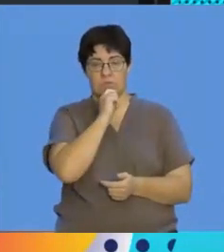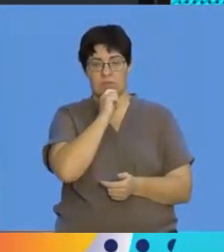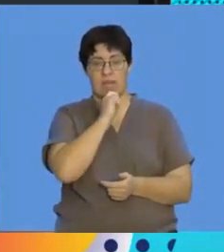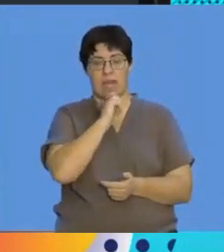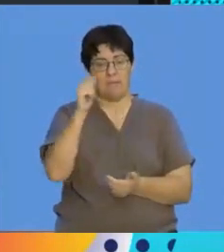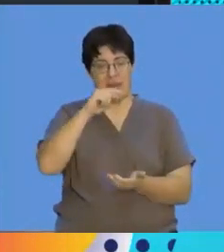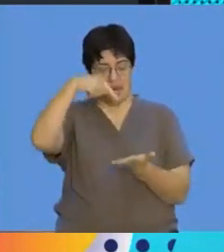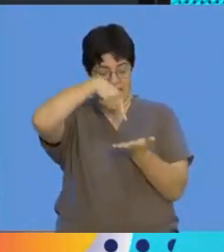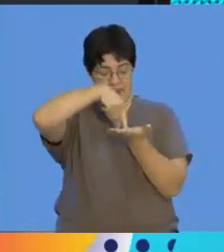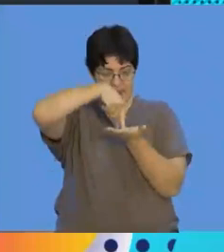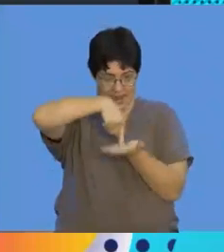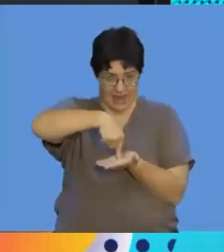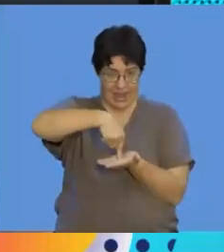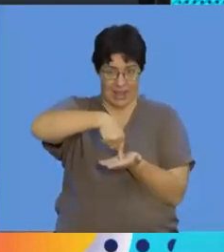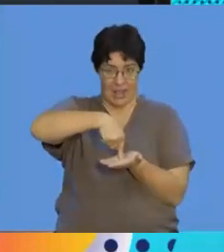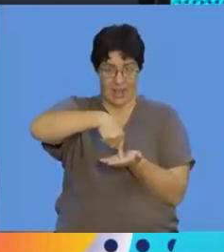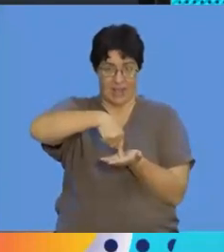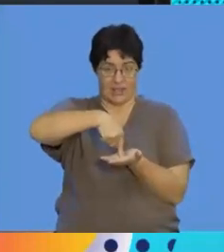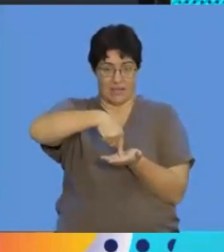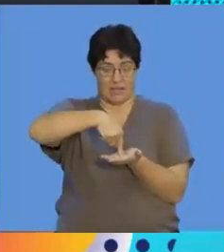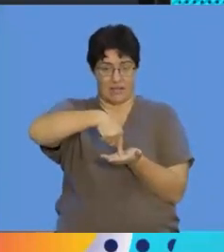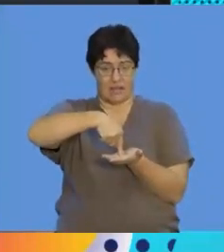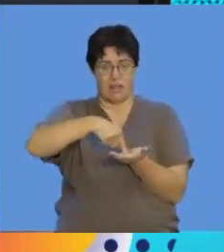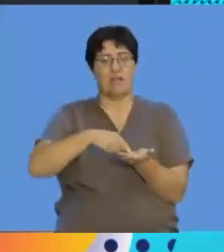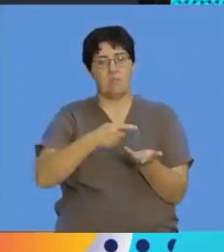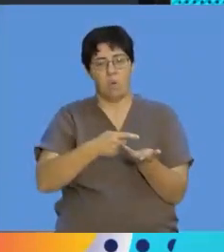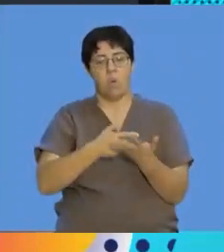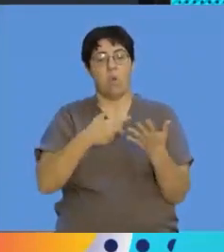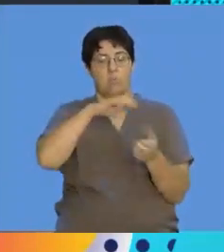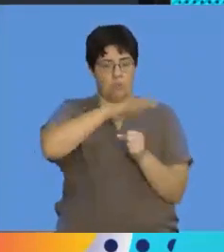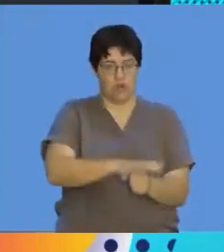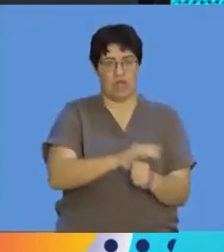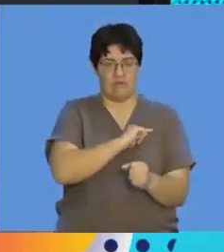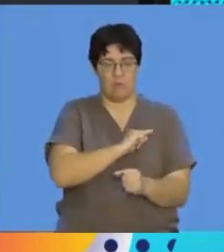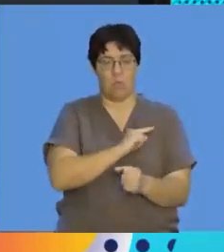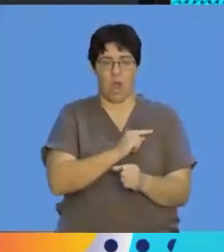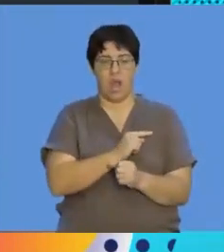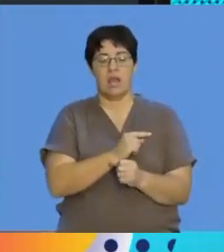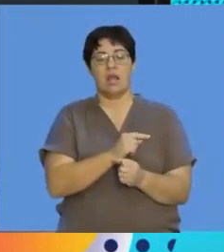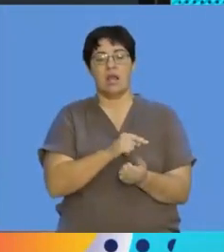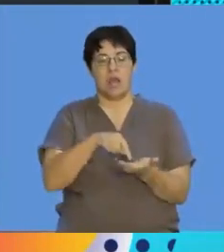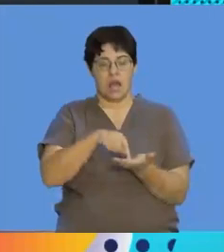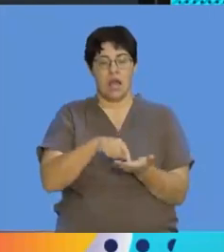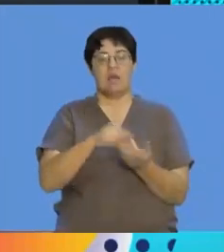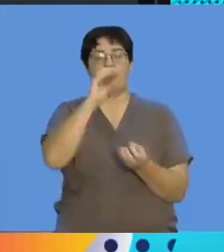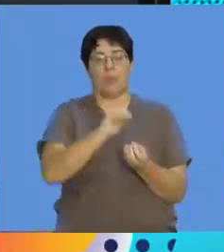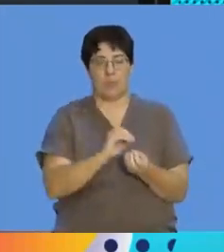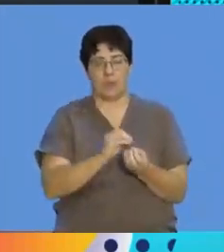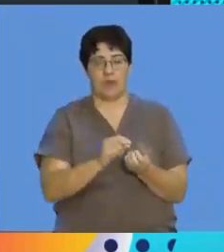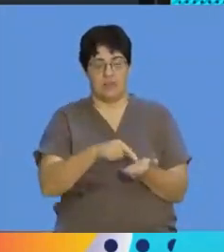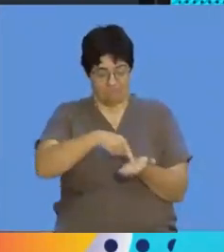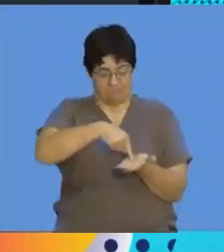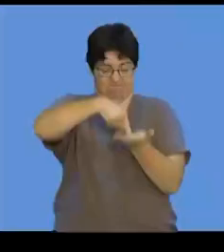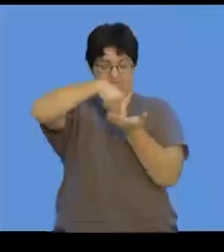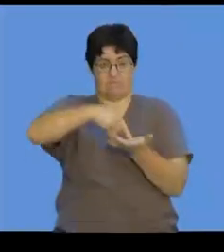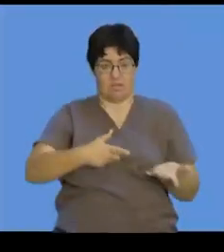you use the same force, this will have a comparatively greater pressure because there is a smaller surface area on which the force acts. Hence, we